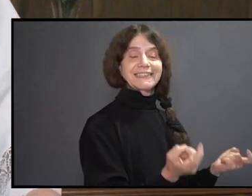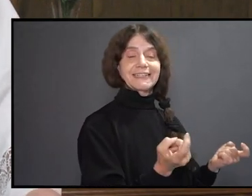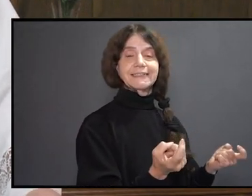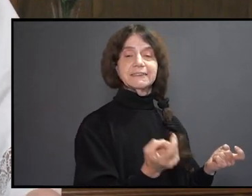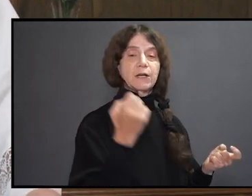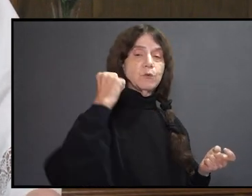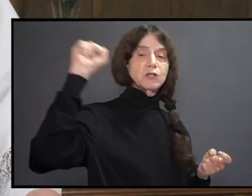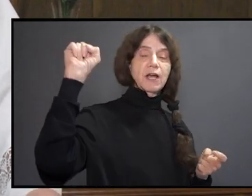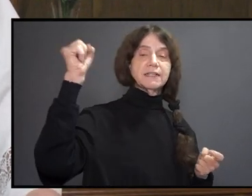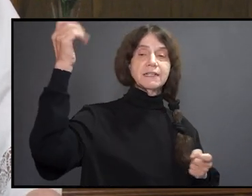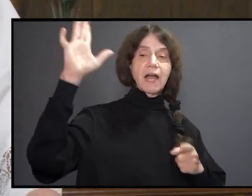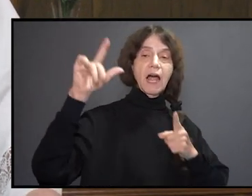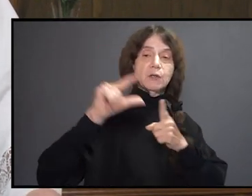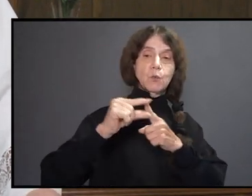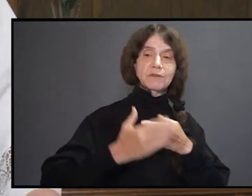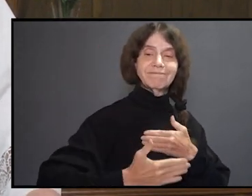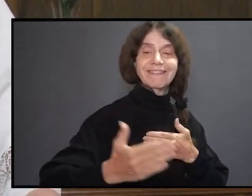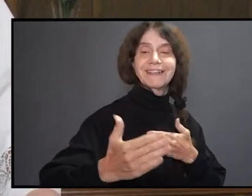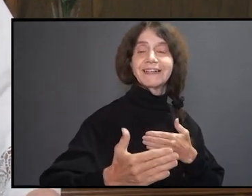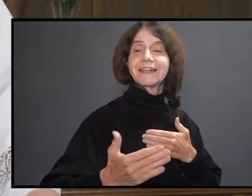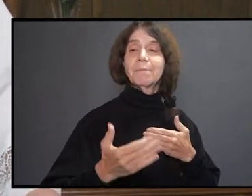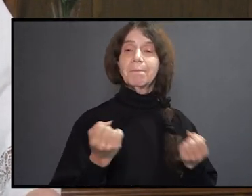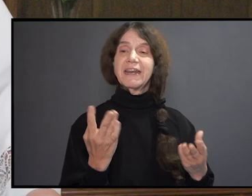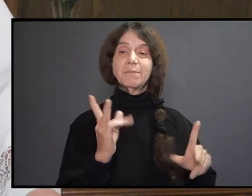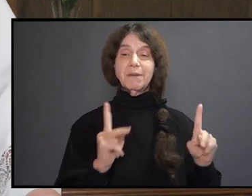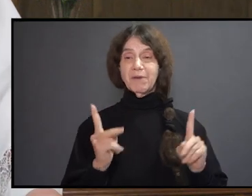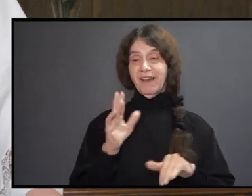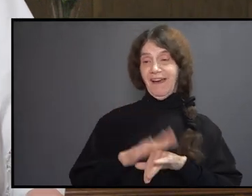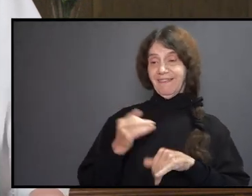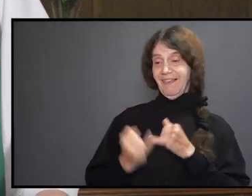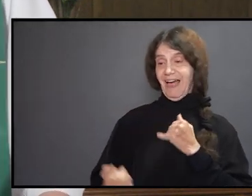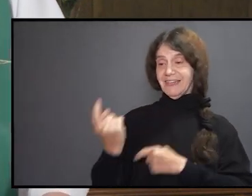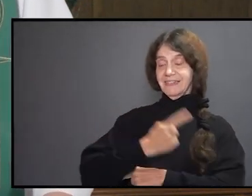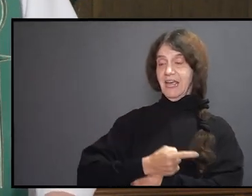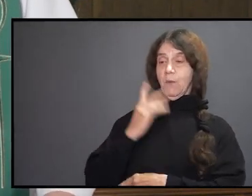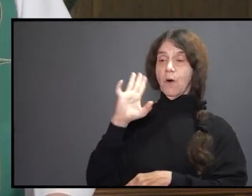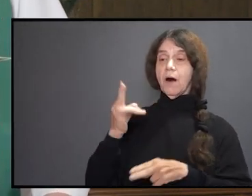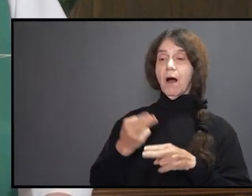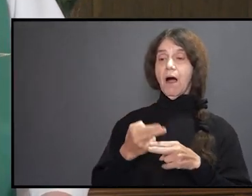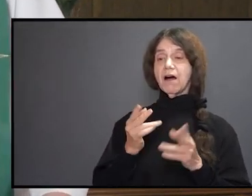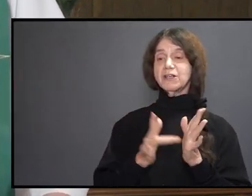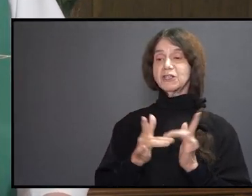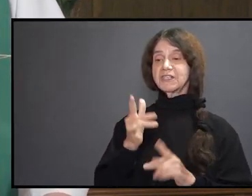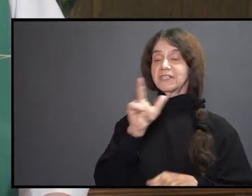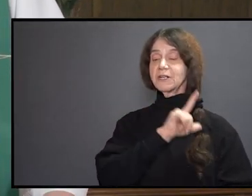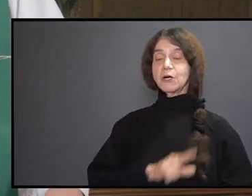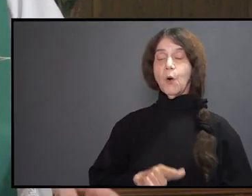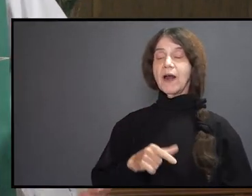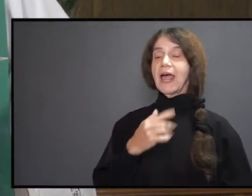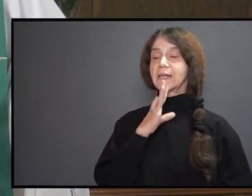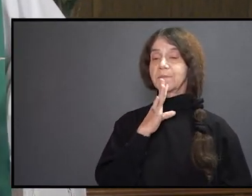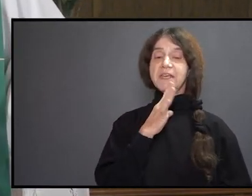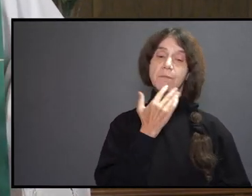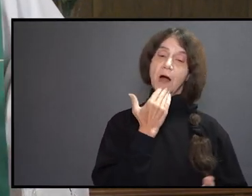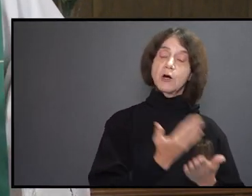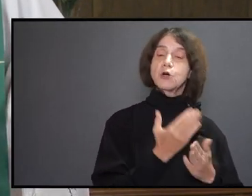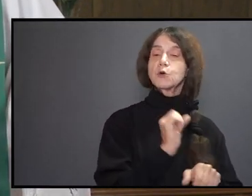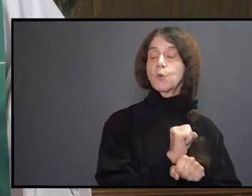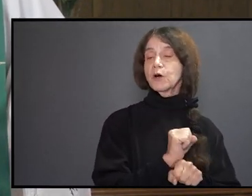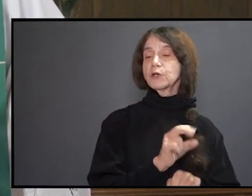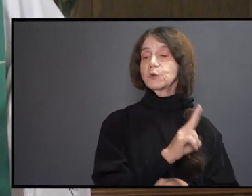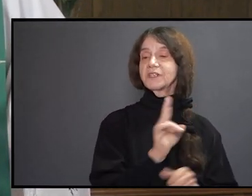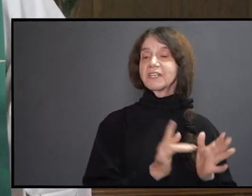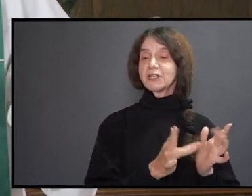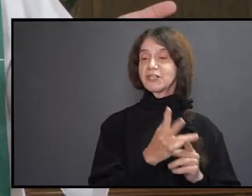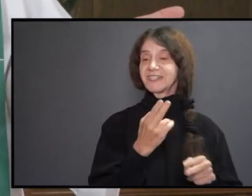on. Won't there be many people on the last day who call Jesus Lord and speak of the good works they did in his